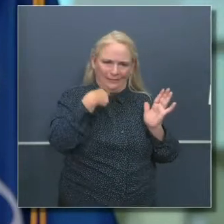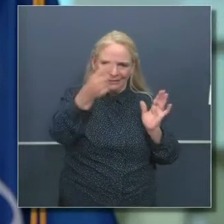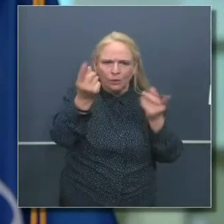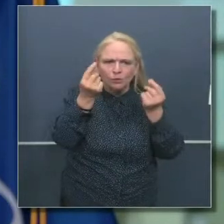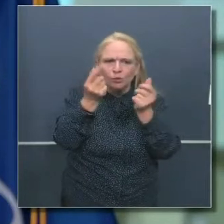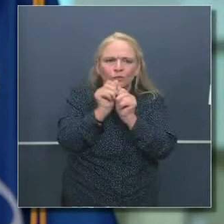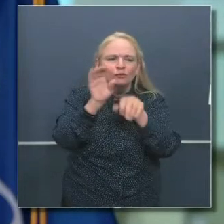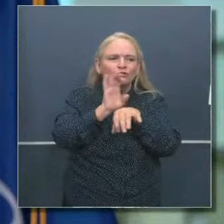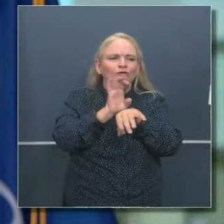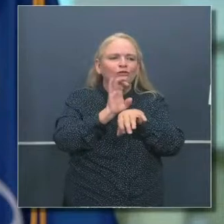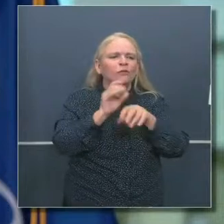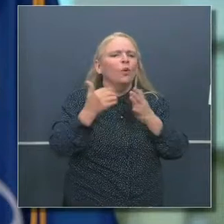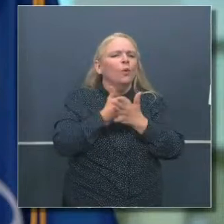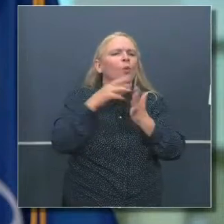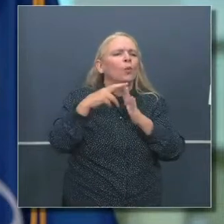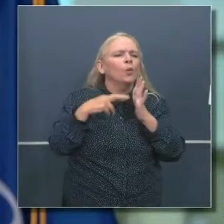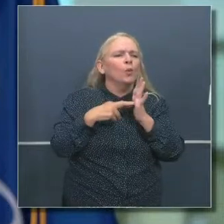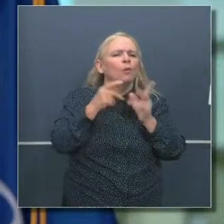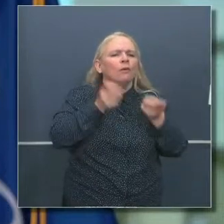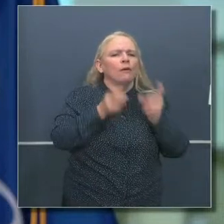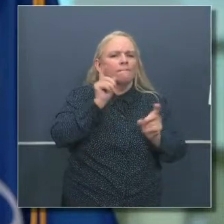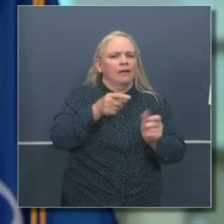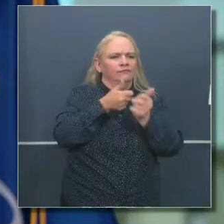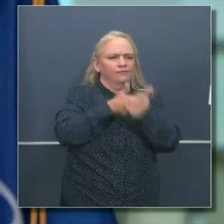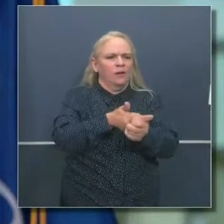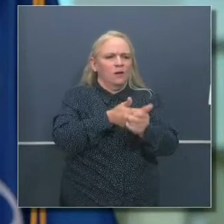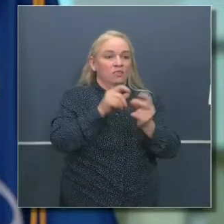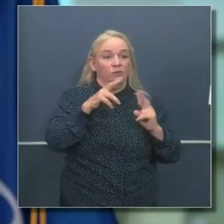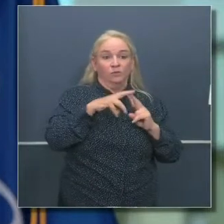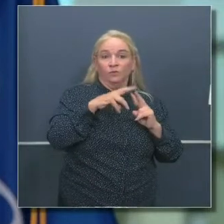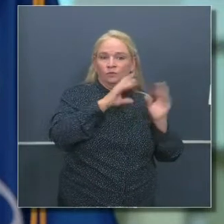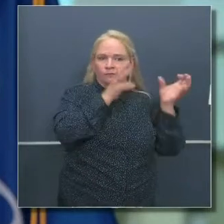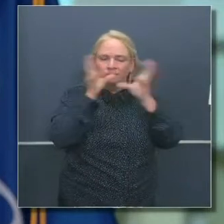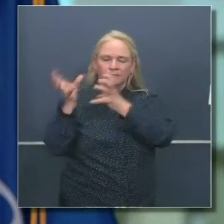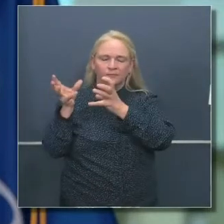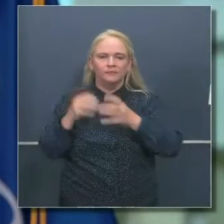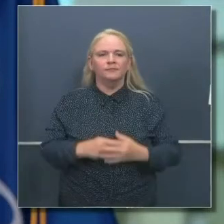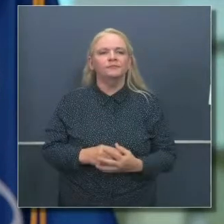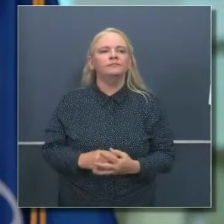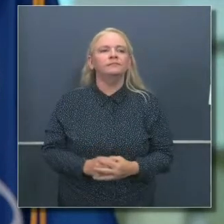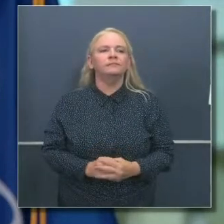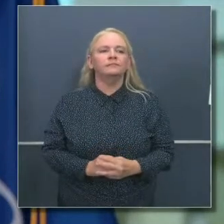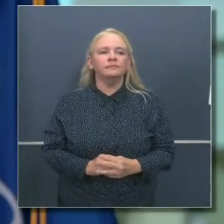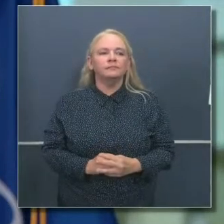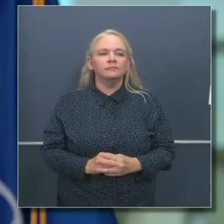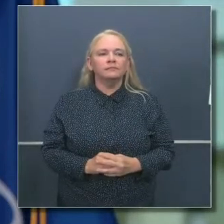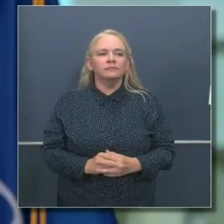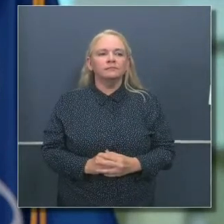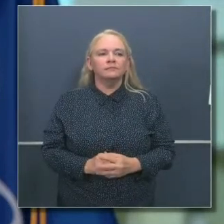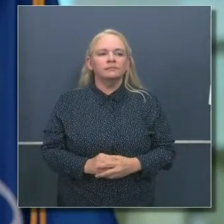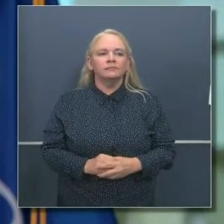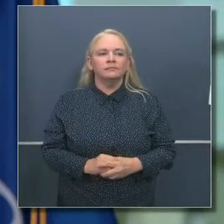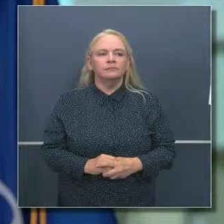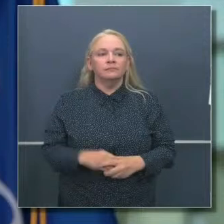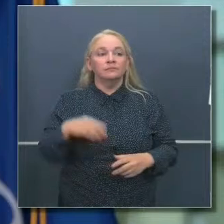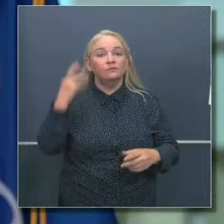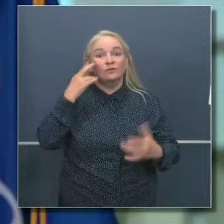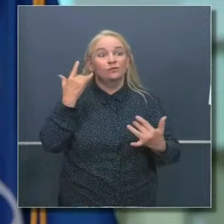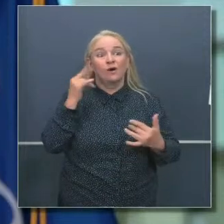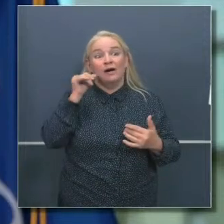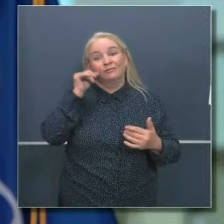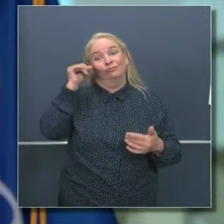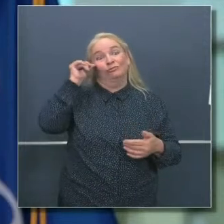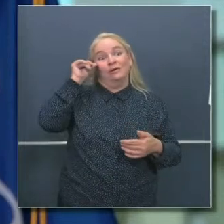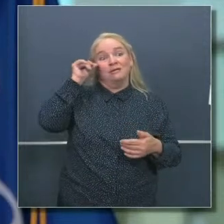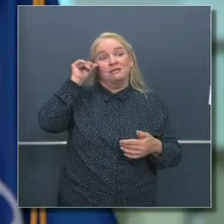covid19.ca.gov website. So specifically, we updated the guidelines yesterday in that space. I referenced yesterday